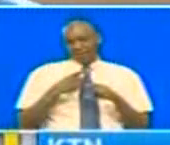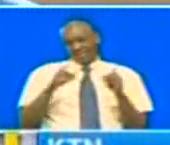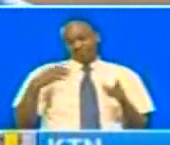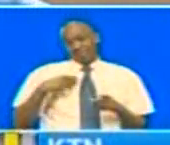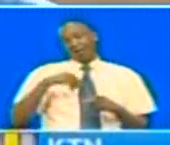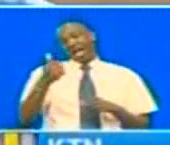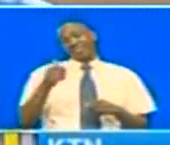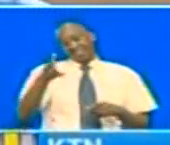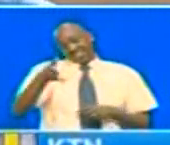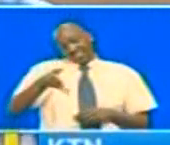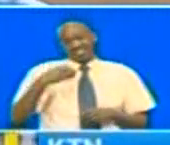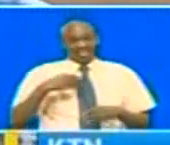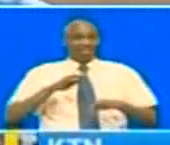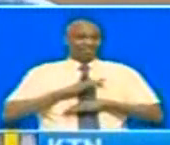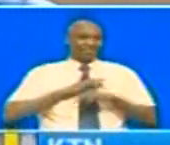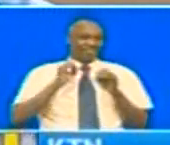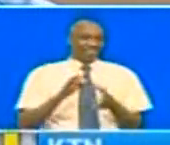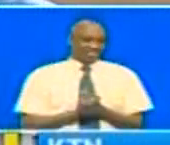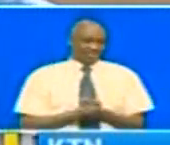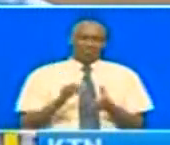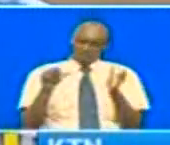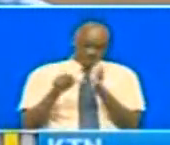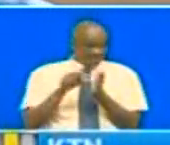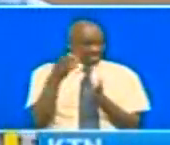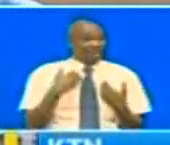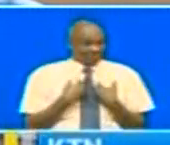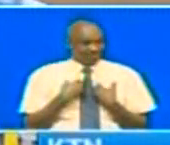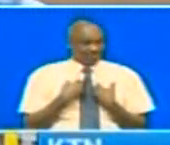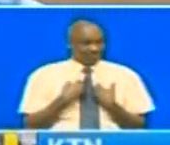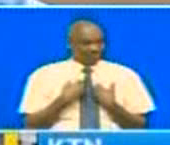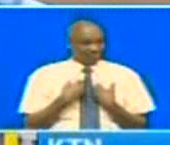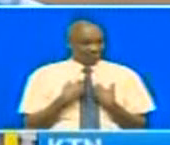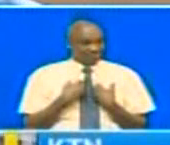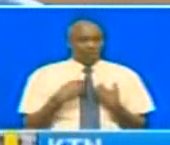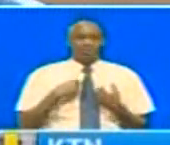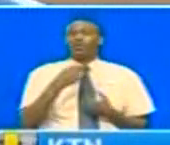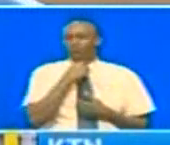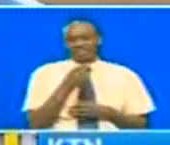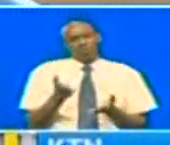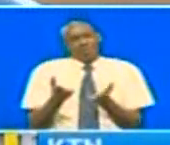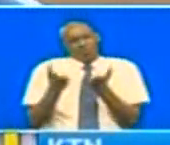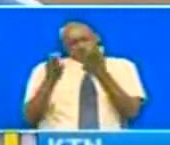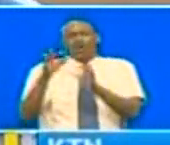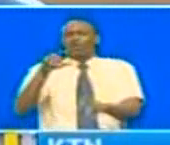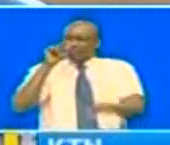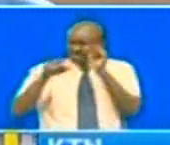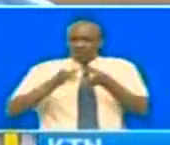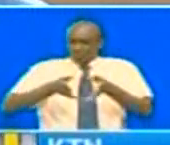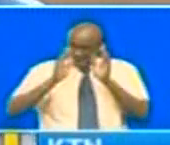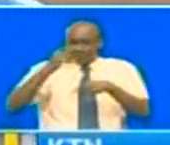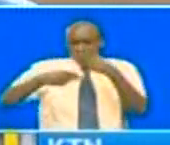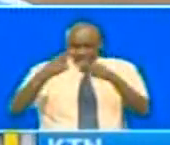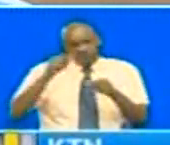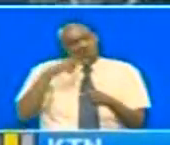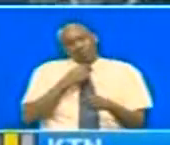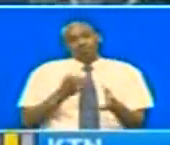been conducting primaries with problems, yes, and we admit. And that is why we want to improve our nomination procedures, nomination rules